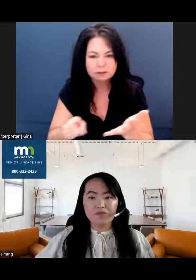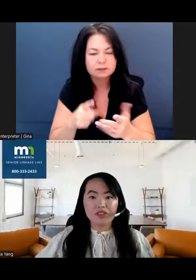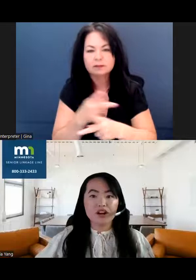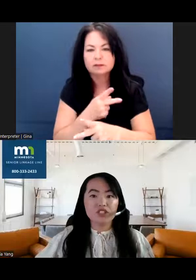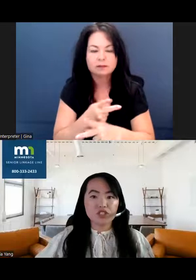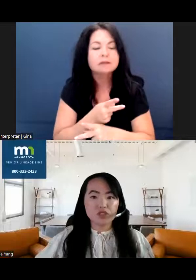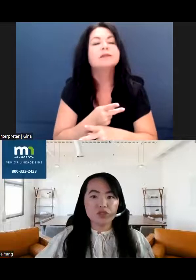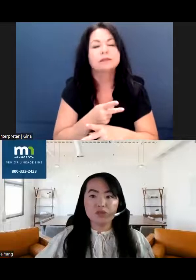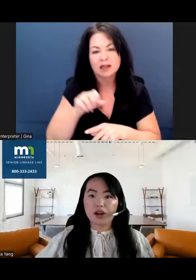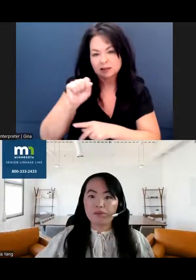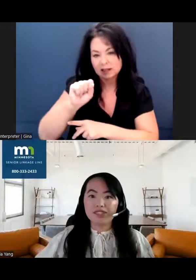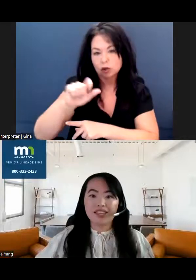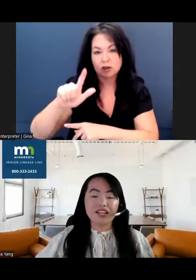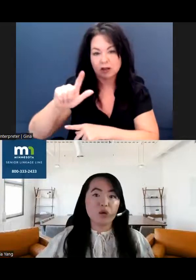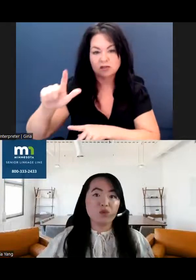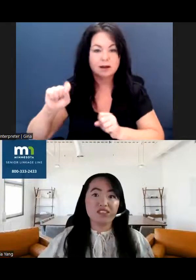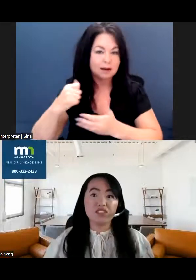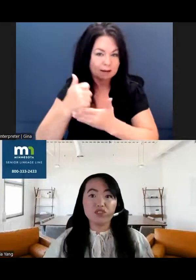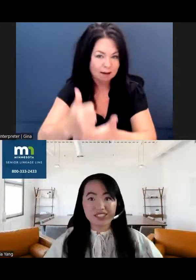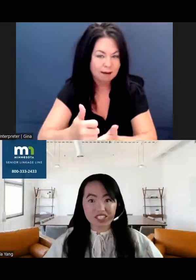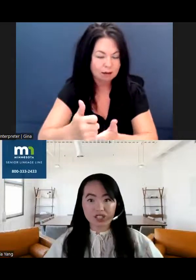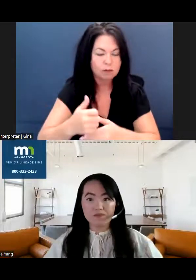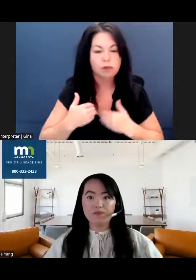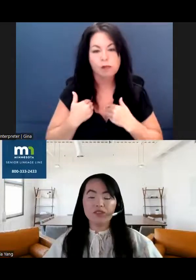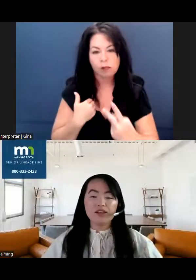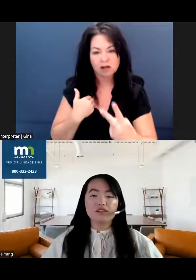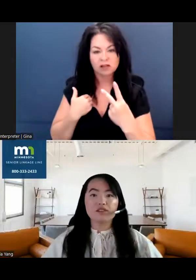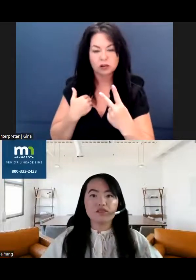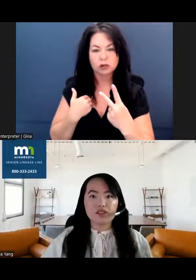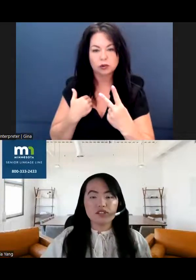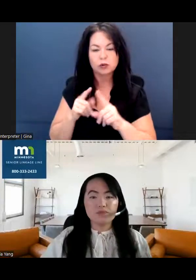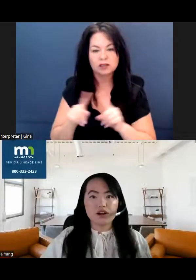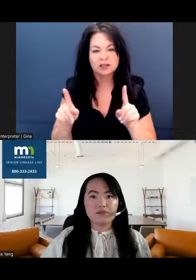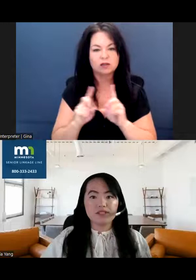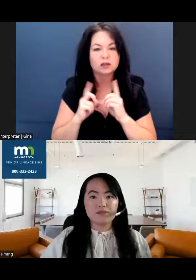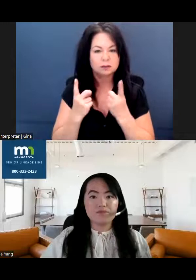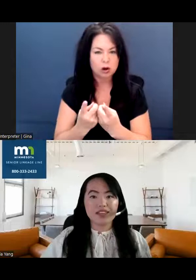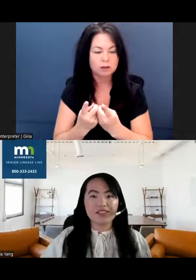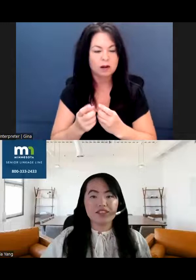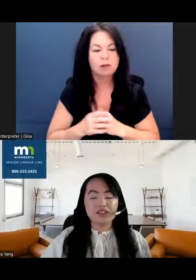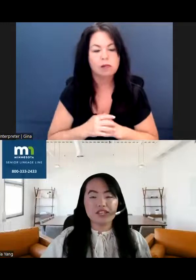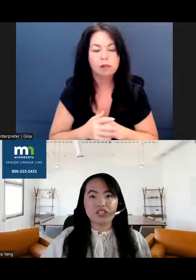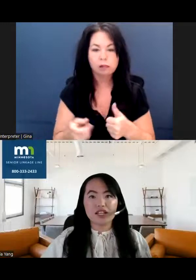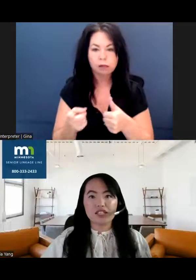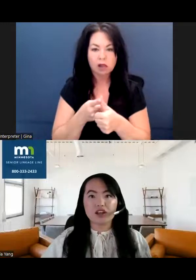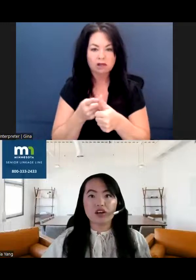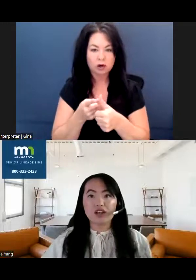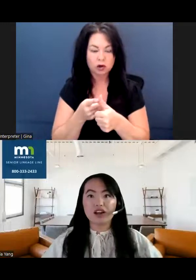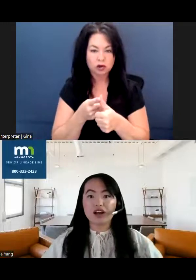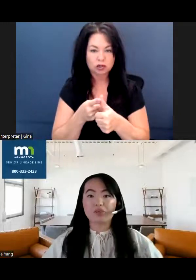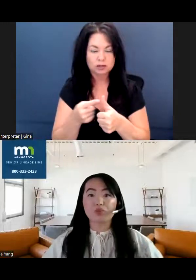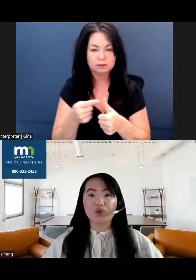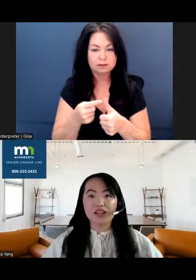LiNE. There are 2 departments that can help with this transition. So the first department at the Senior LinkAge LiNE is